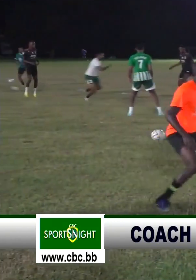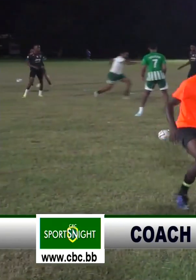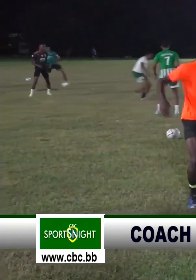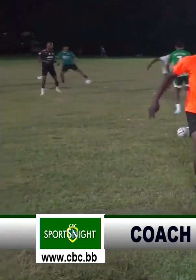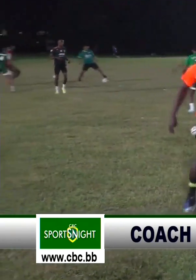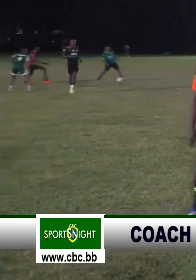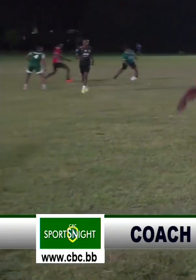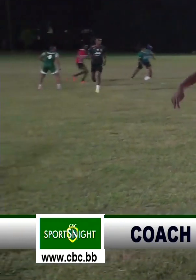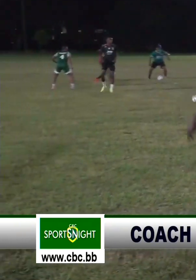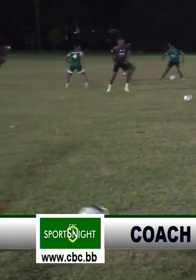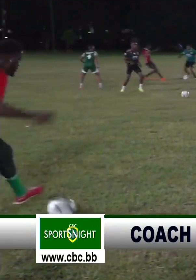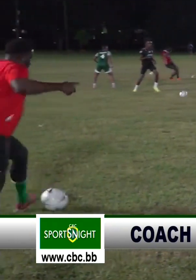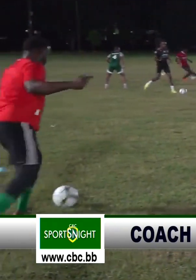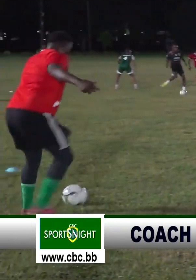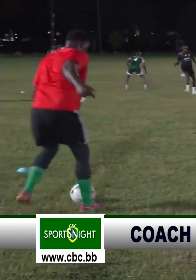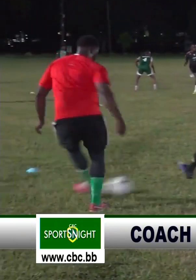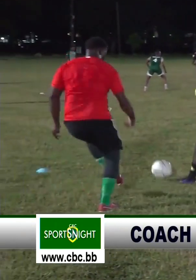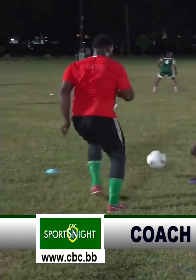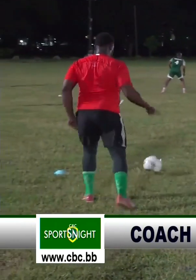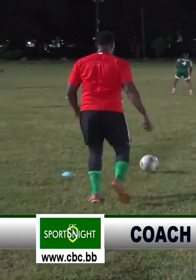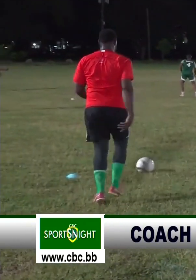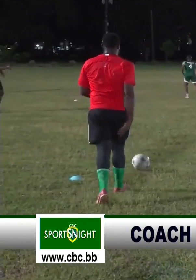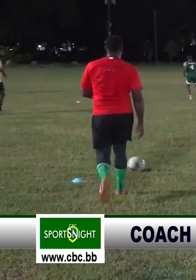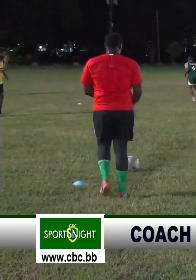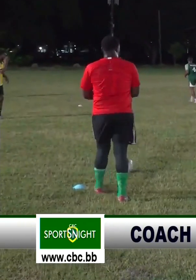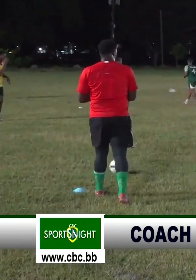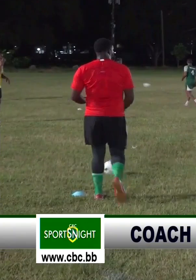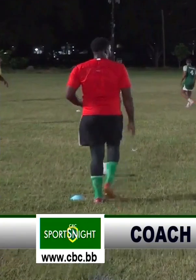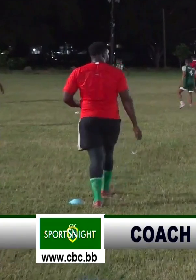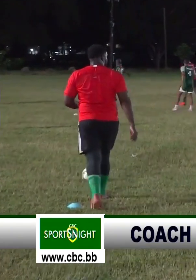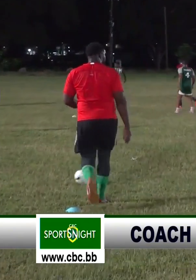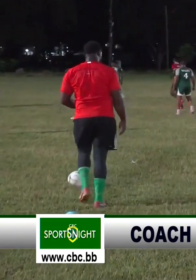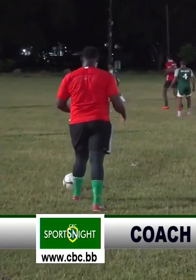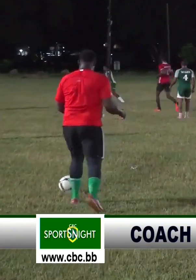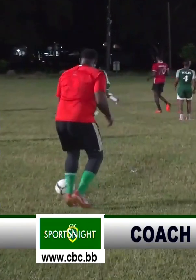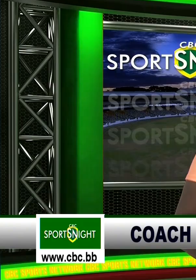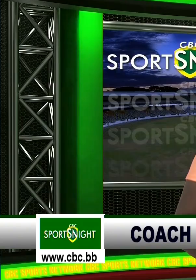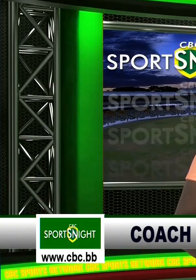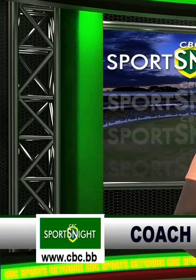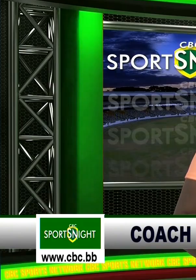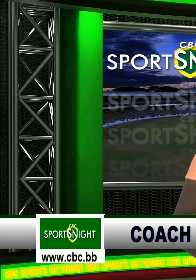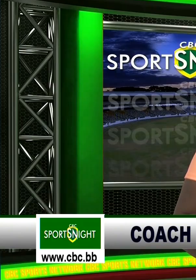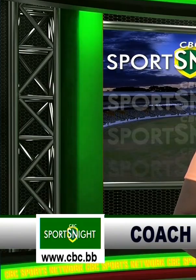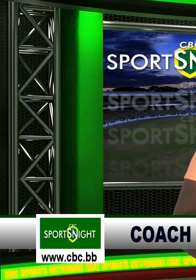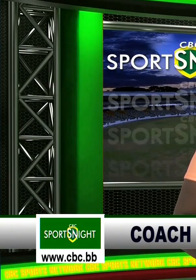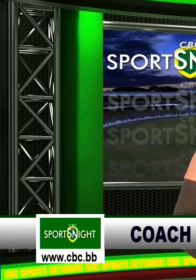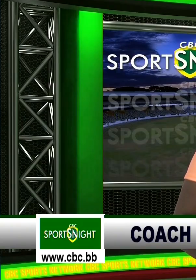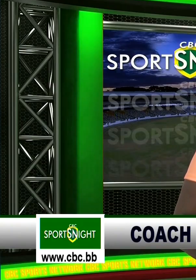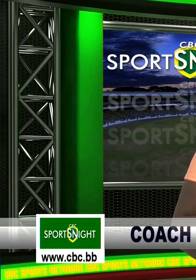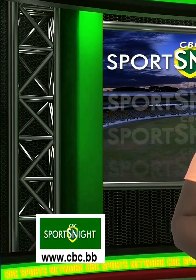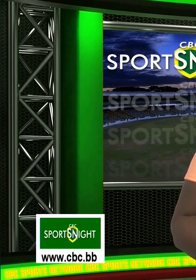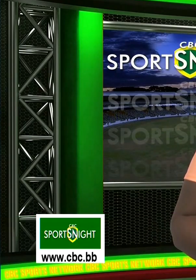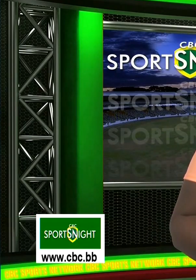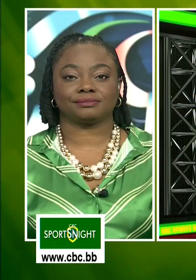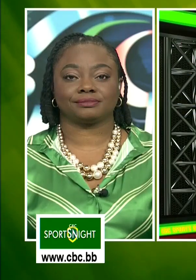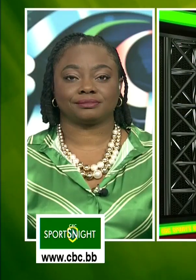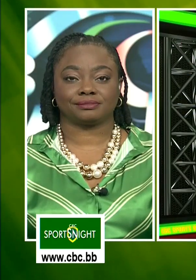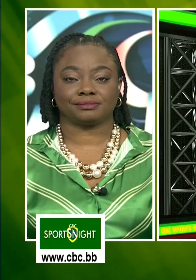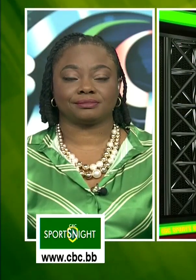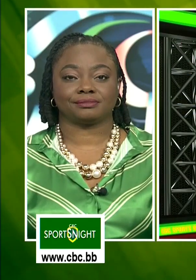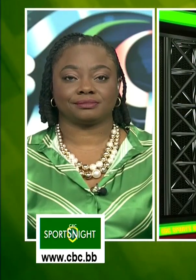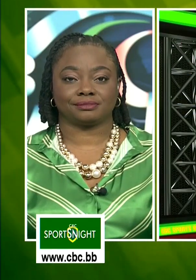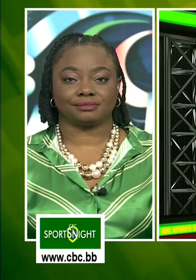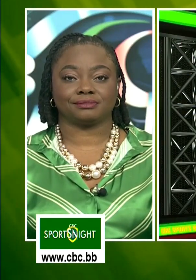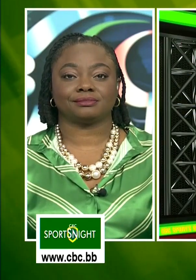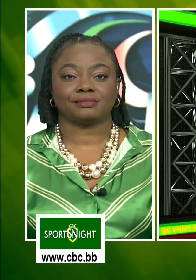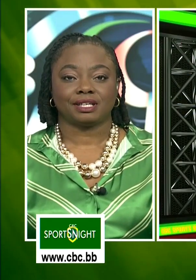in 1958. Anmar Goodrich Boyce, CBC Sport. Well, Lisa, I'll take my first break here. When I return, I have